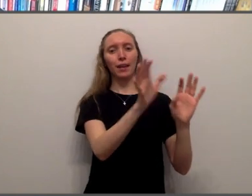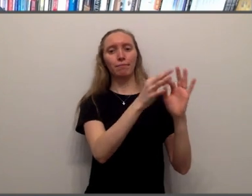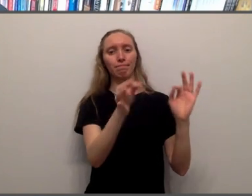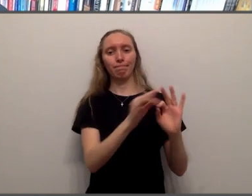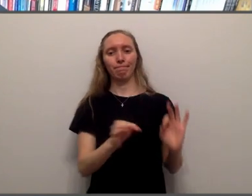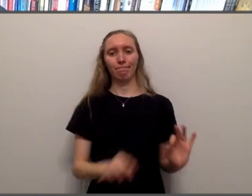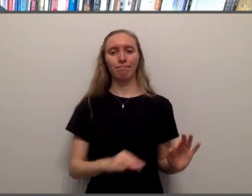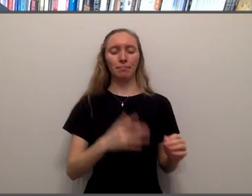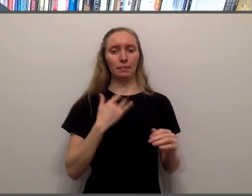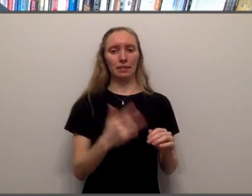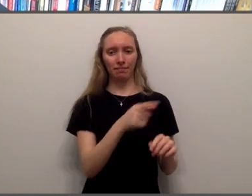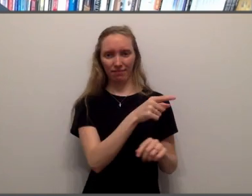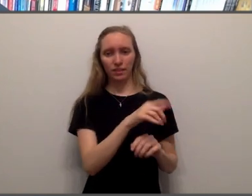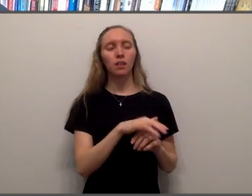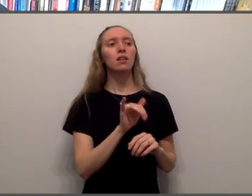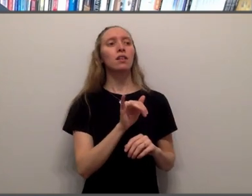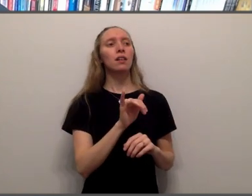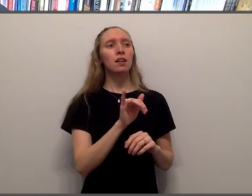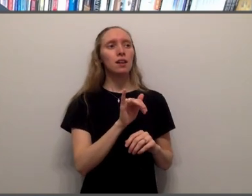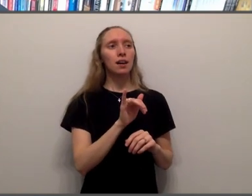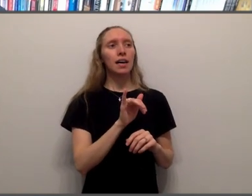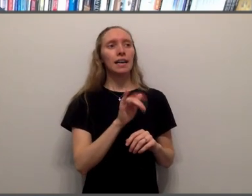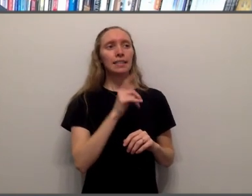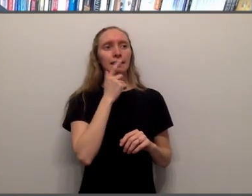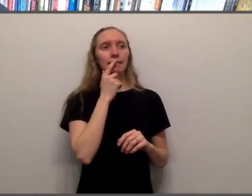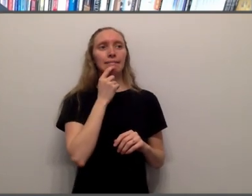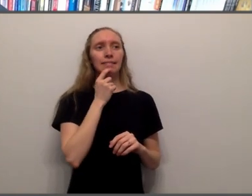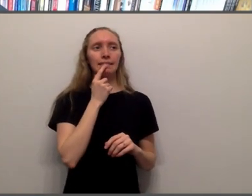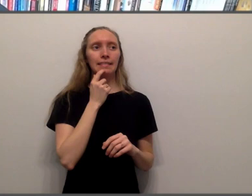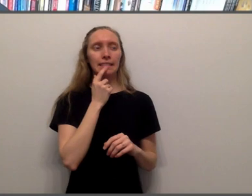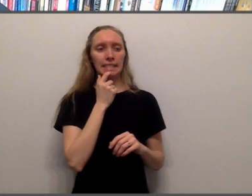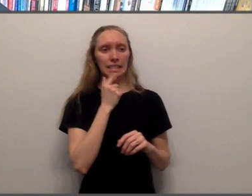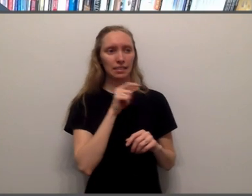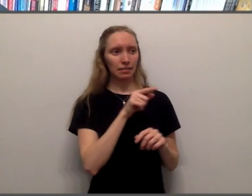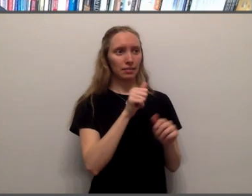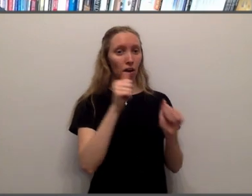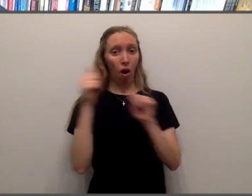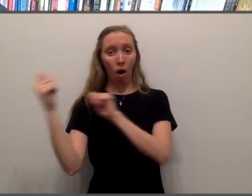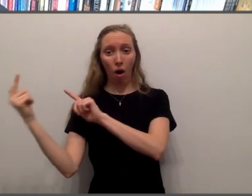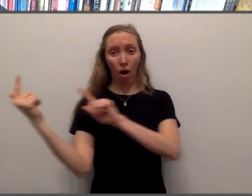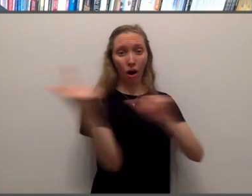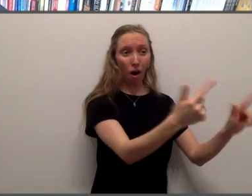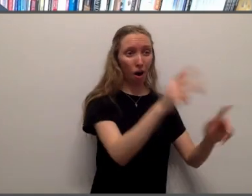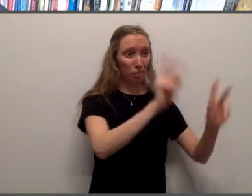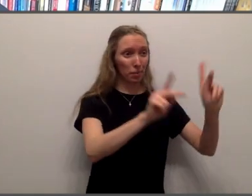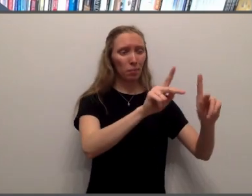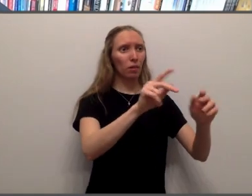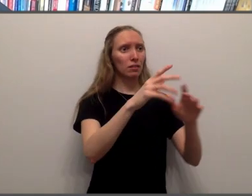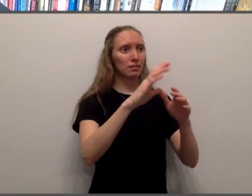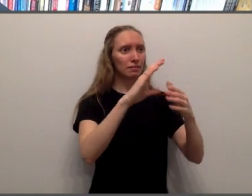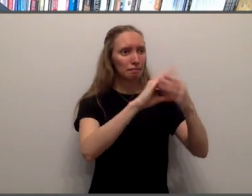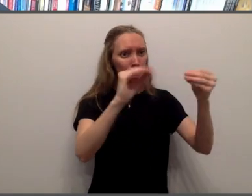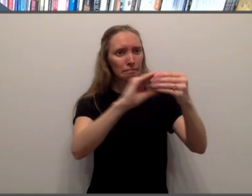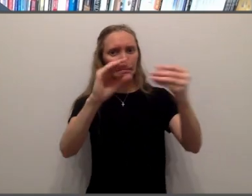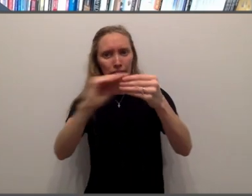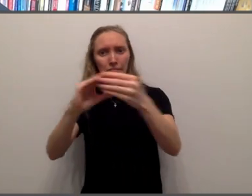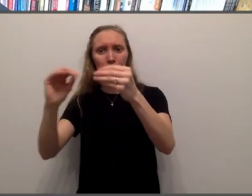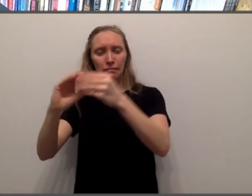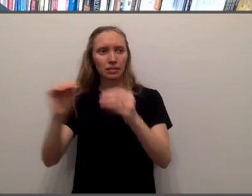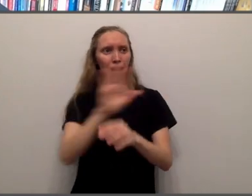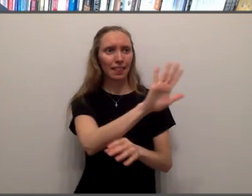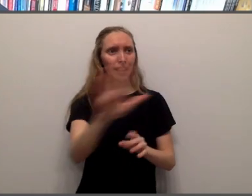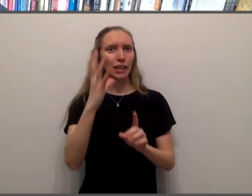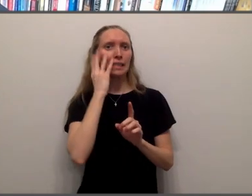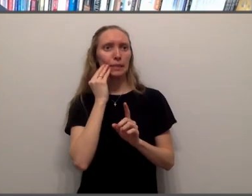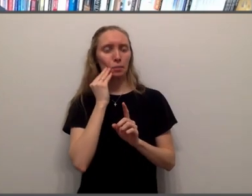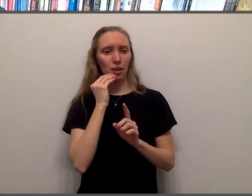And eventually I discovered that all these people can't be wrong, that there's something that they're experiencing with